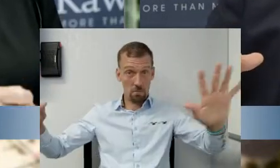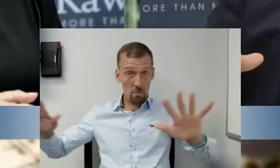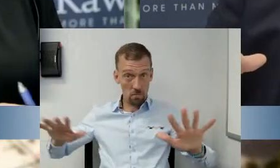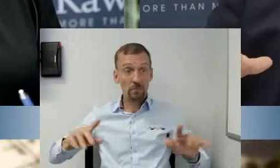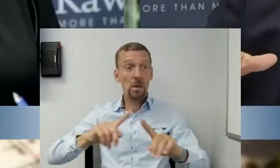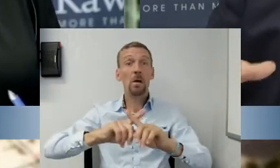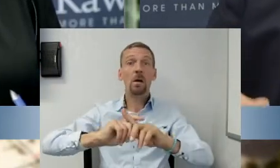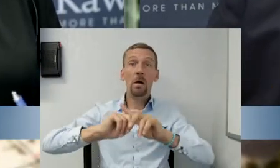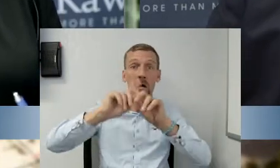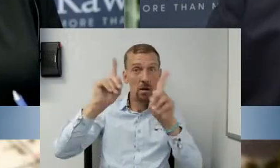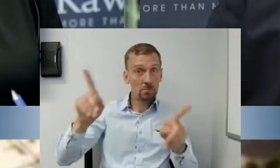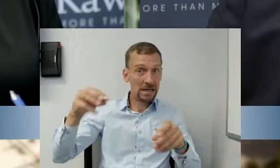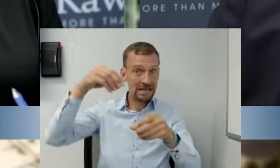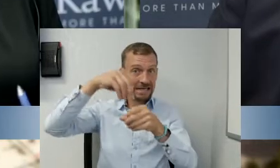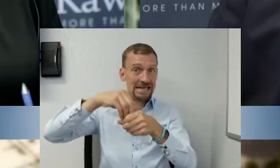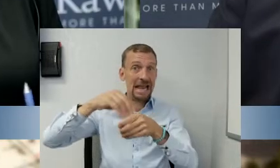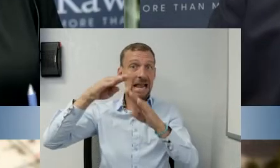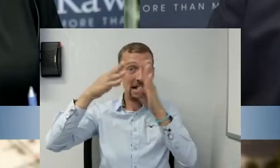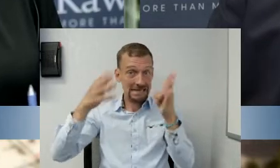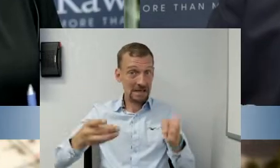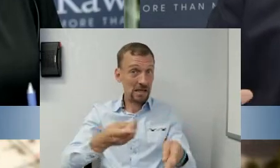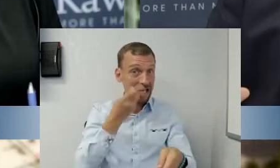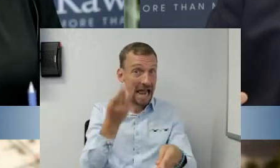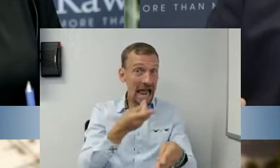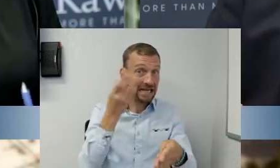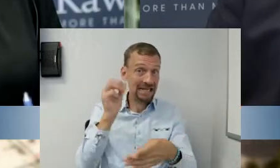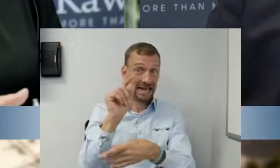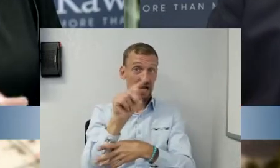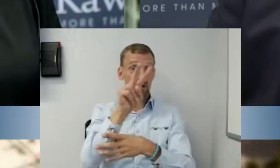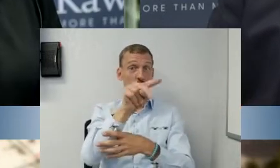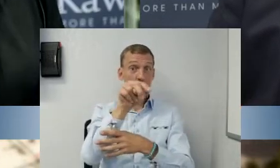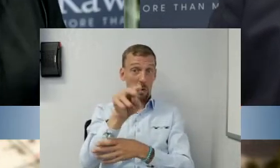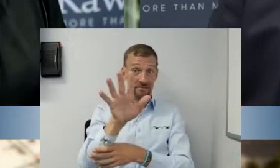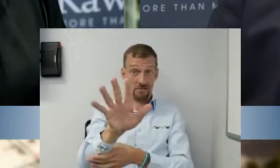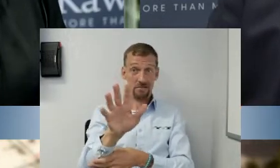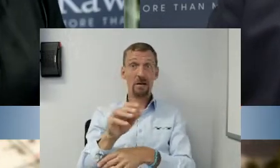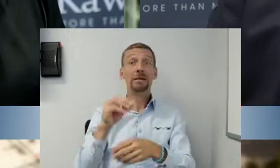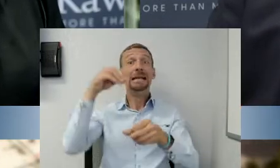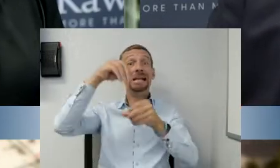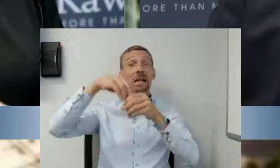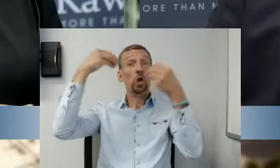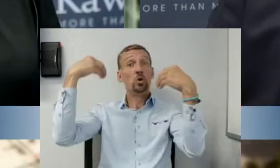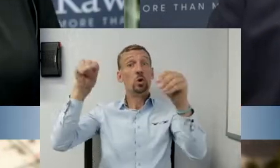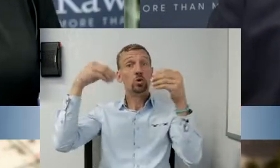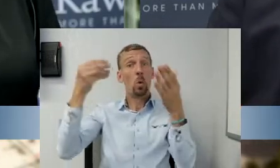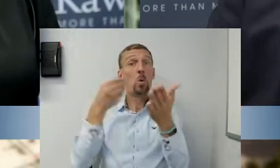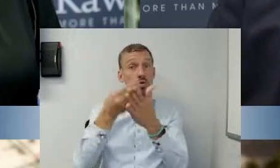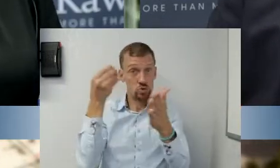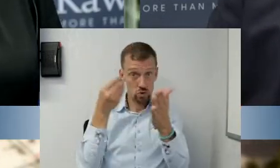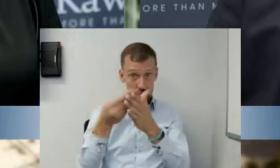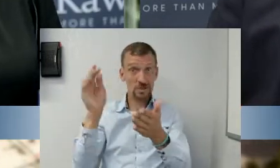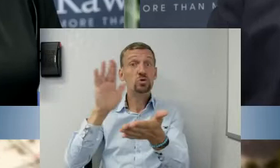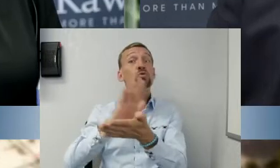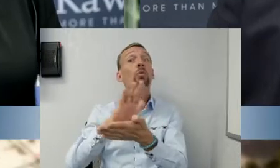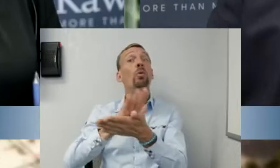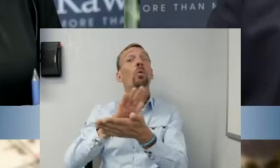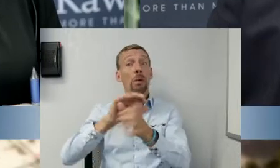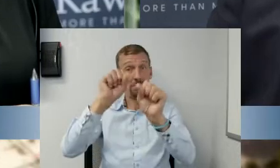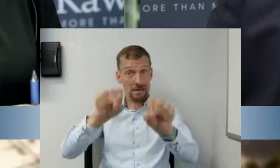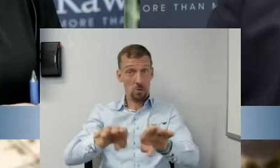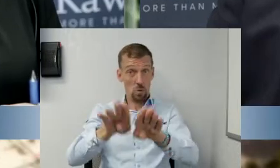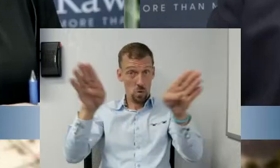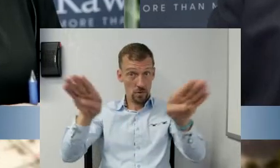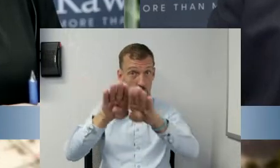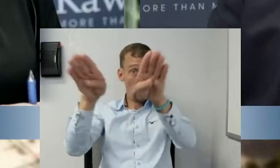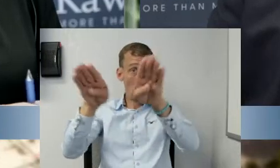But in-house dining could open up, in-store shopping opened up, schools could open